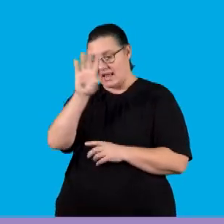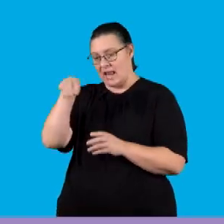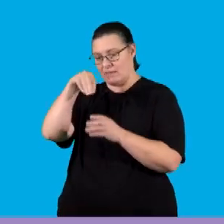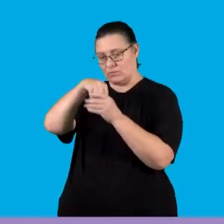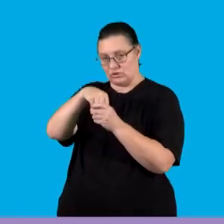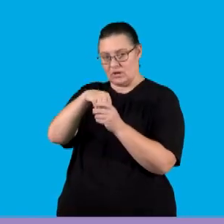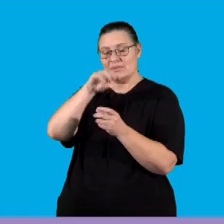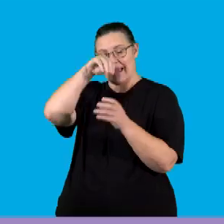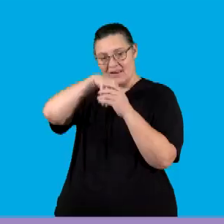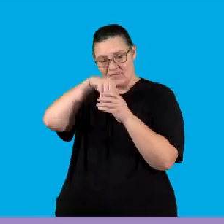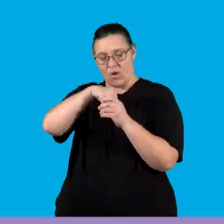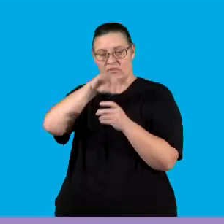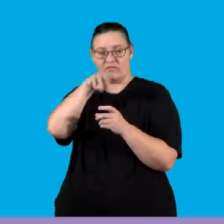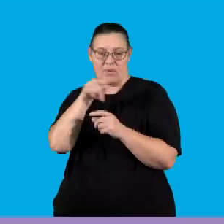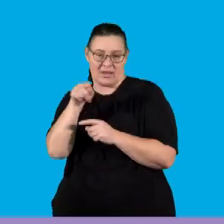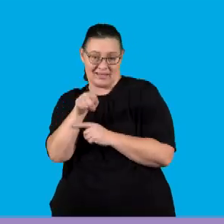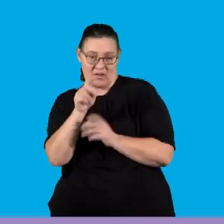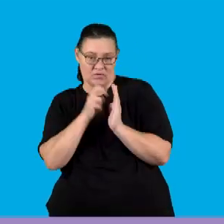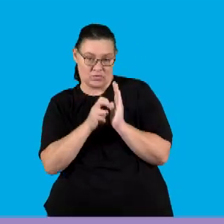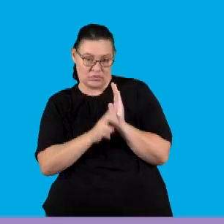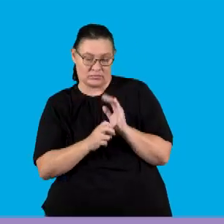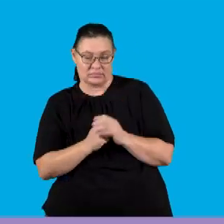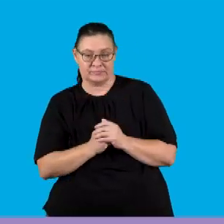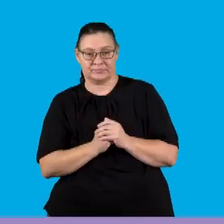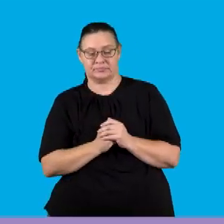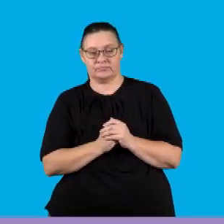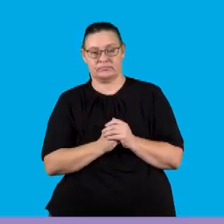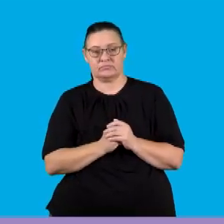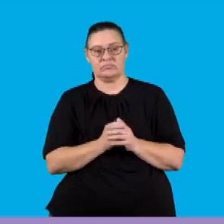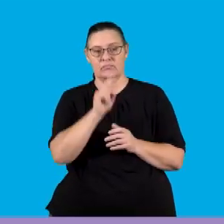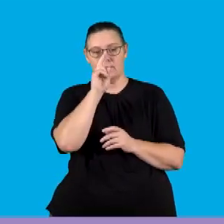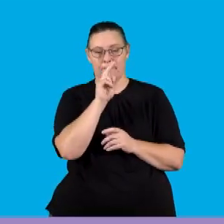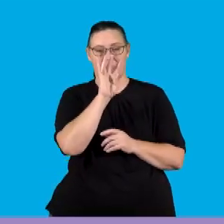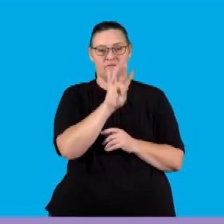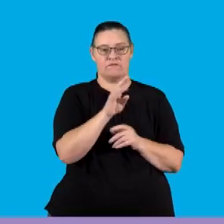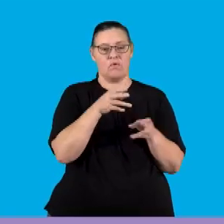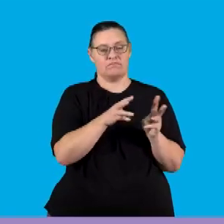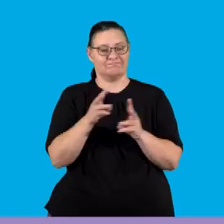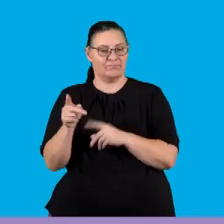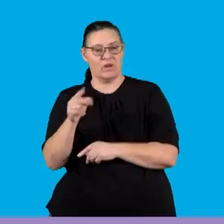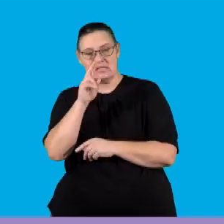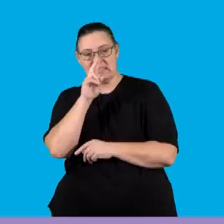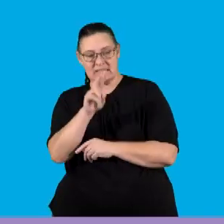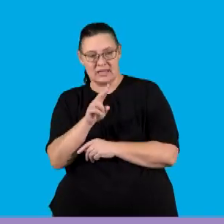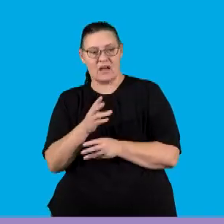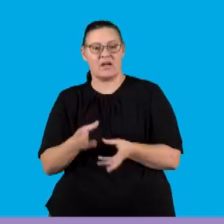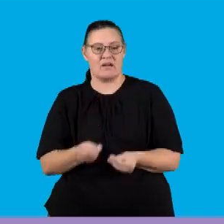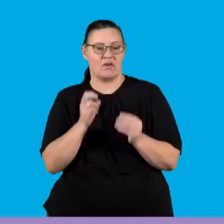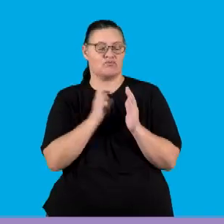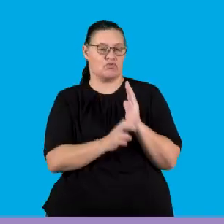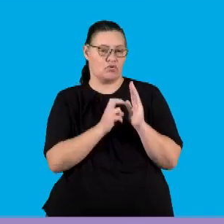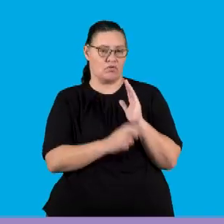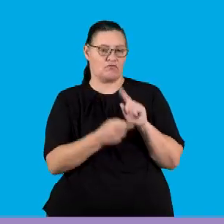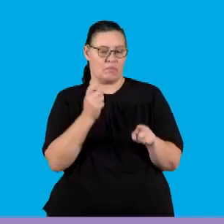one that goes into our rule. Let's look at those 4 flow diagrams and see if we can get the